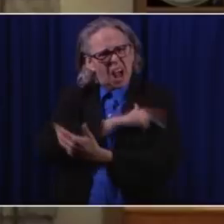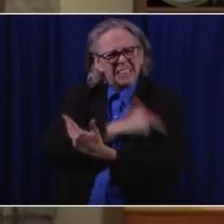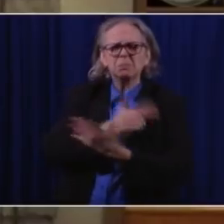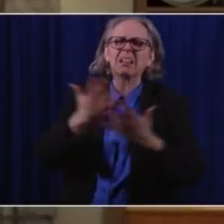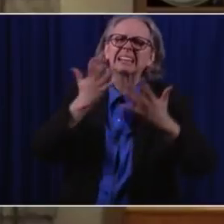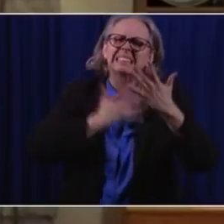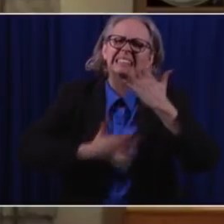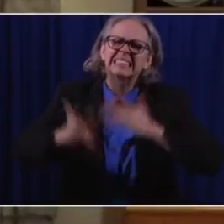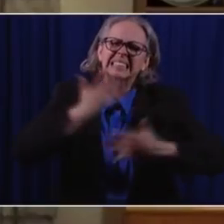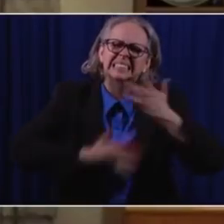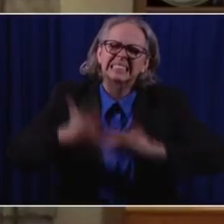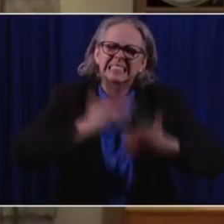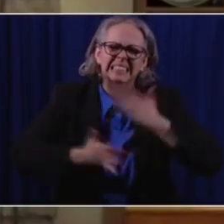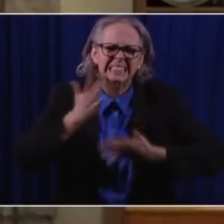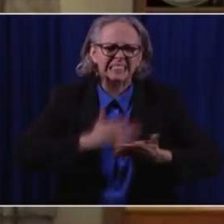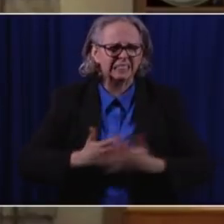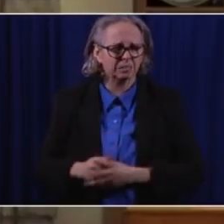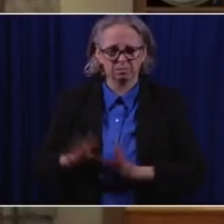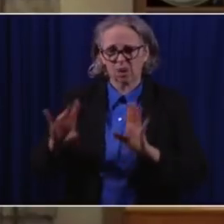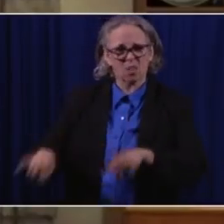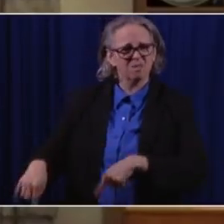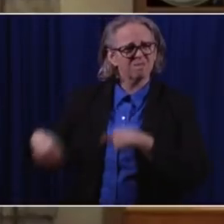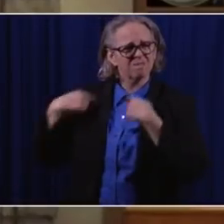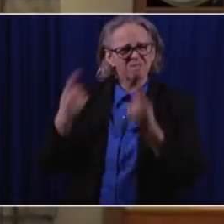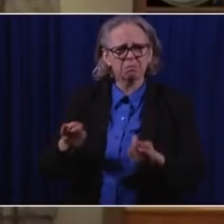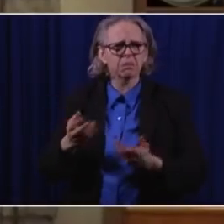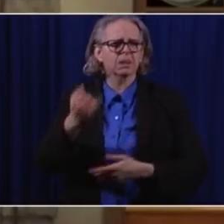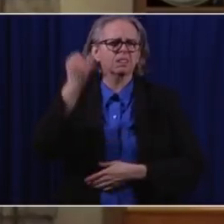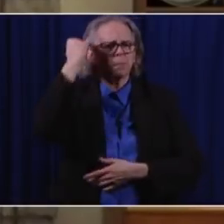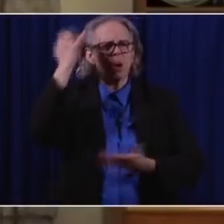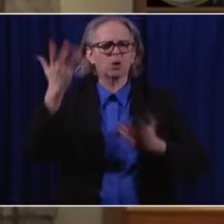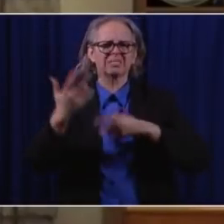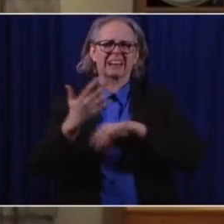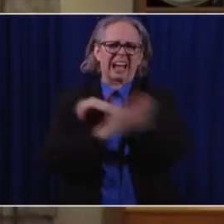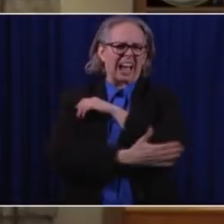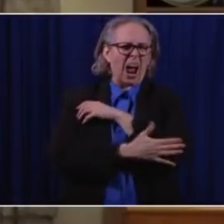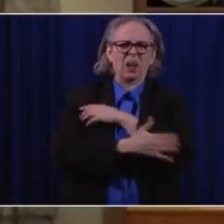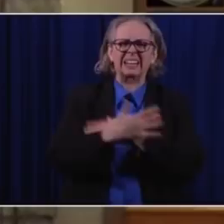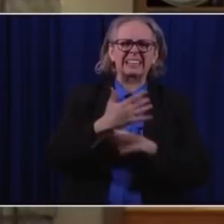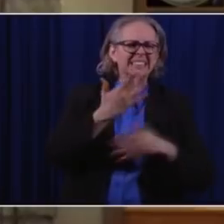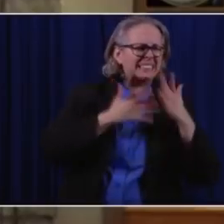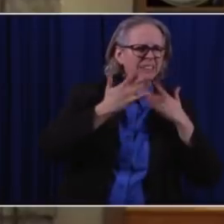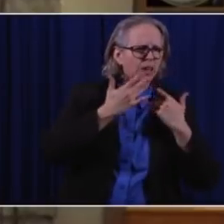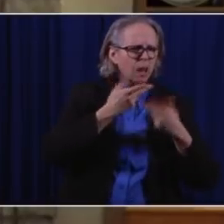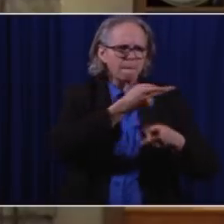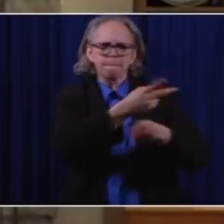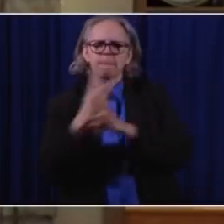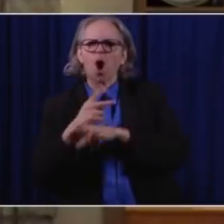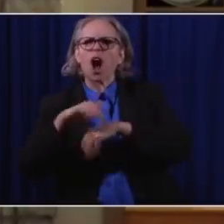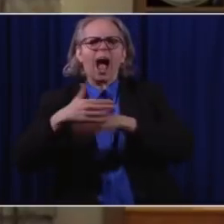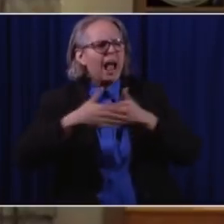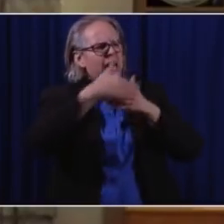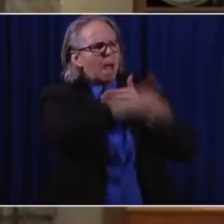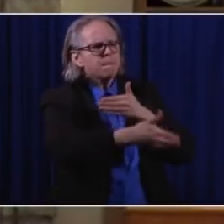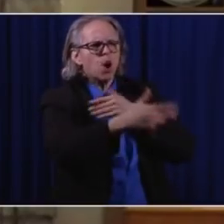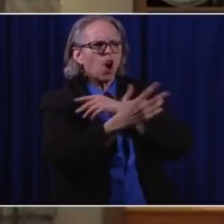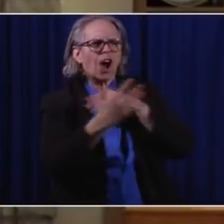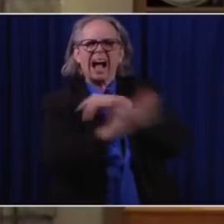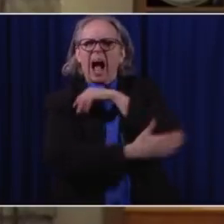county to the other, and we can't borrow from other states. We see the great surge all across our